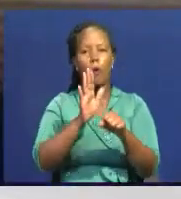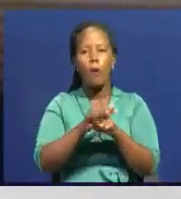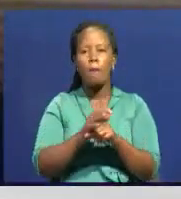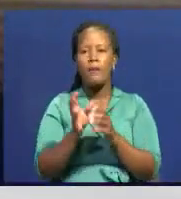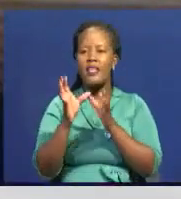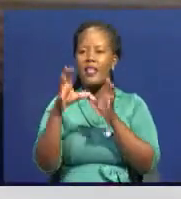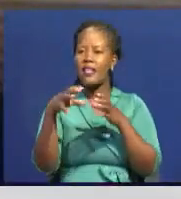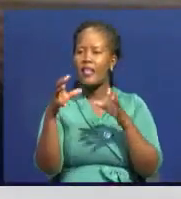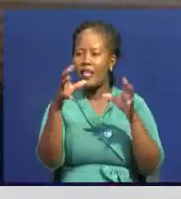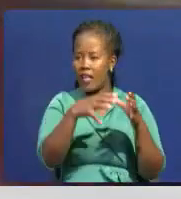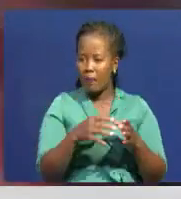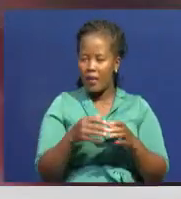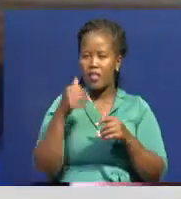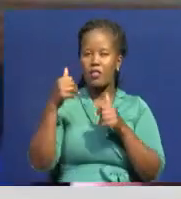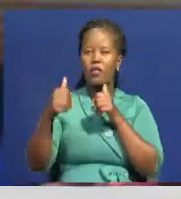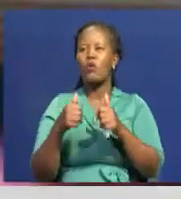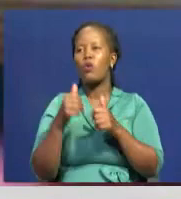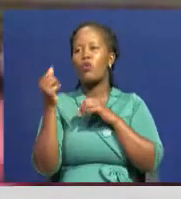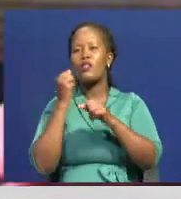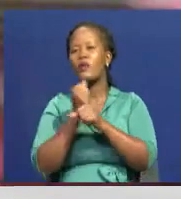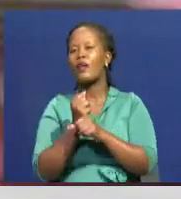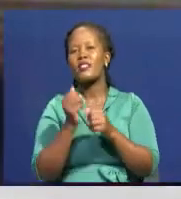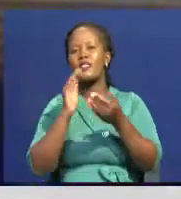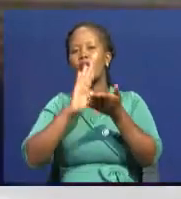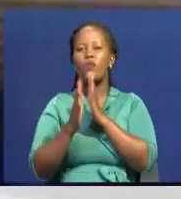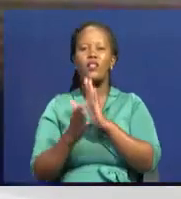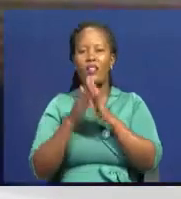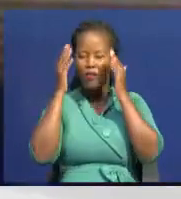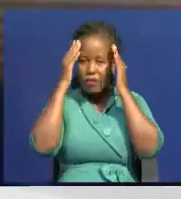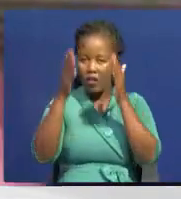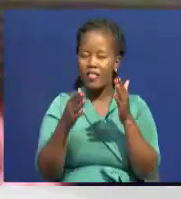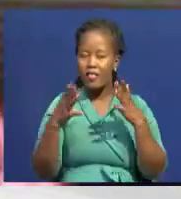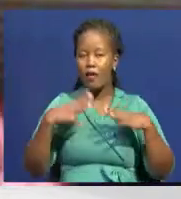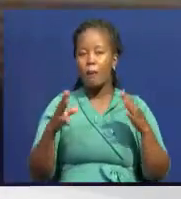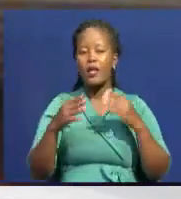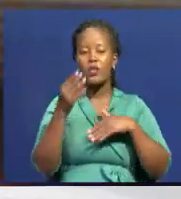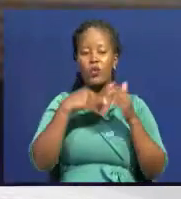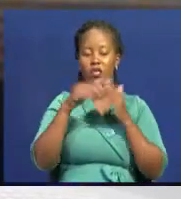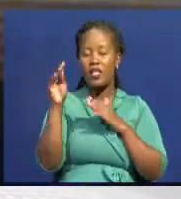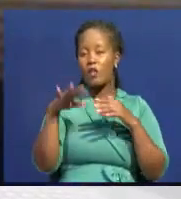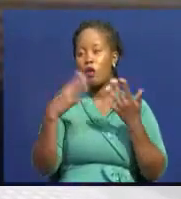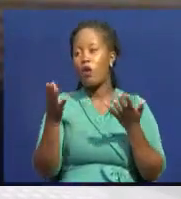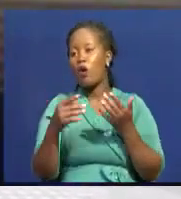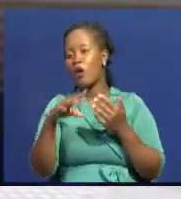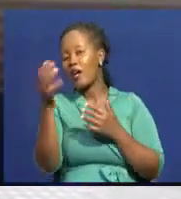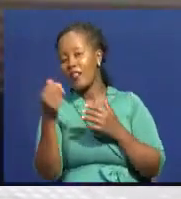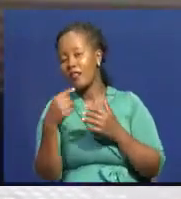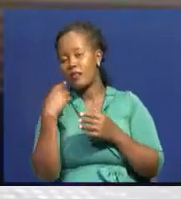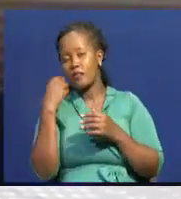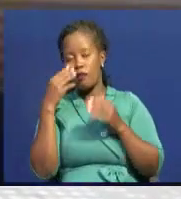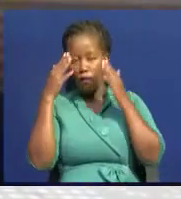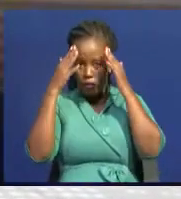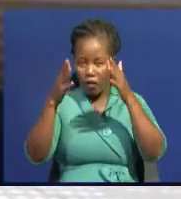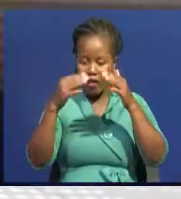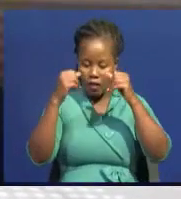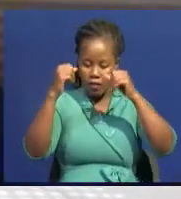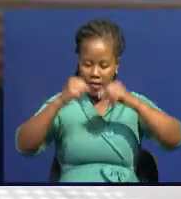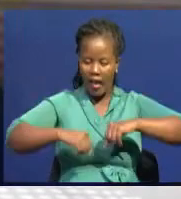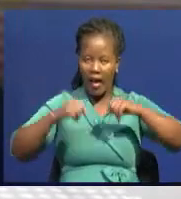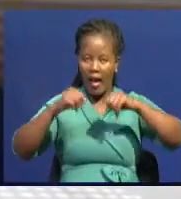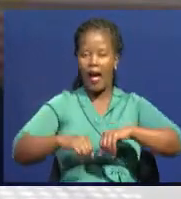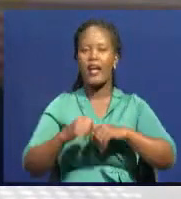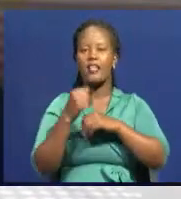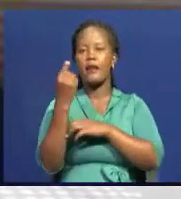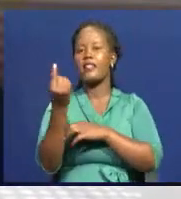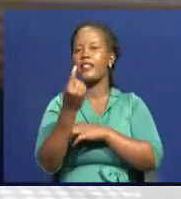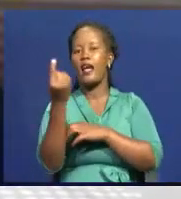these transactions without caring about a seller or the buyer. All they care about is the agreement that has been drawn.